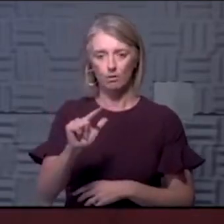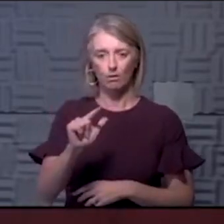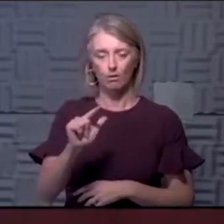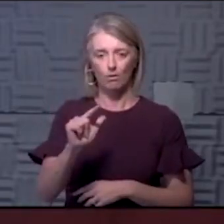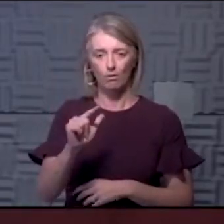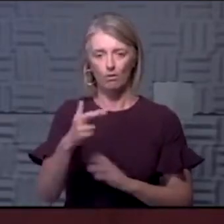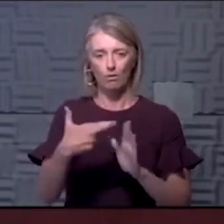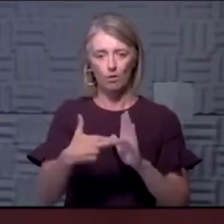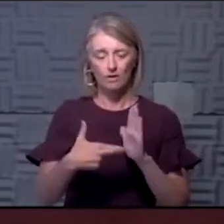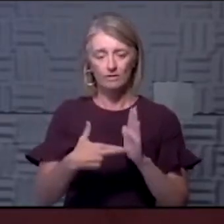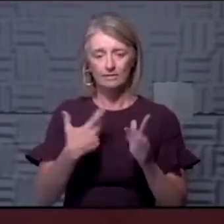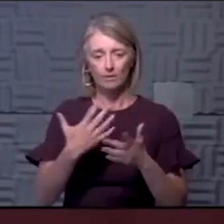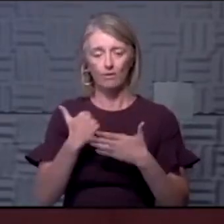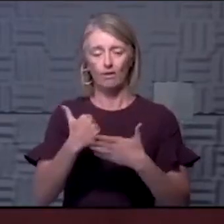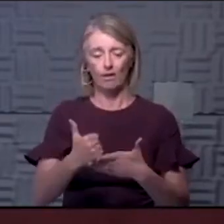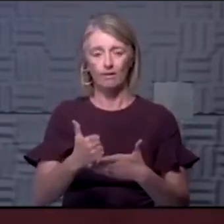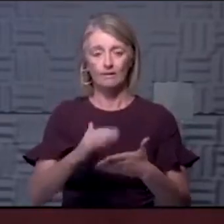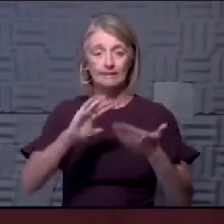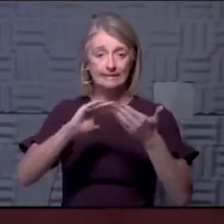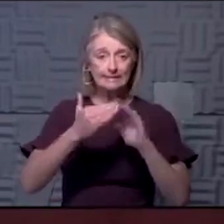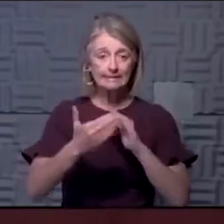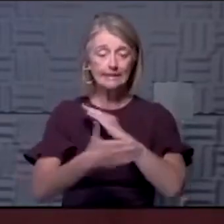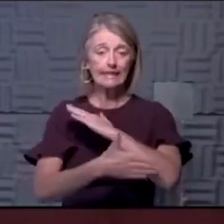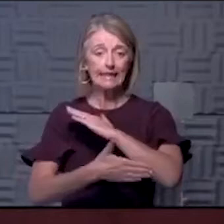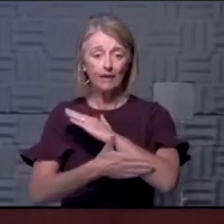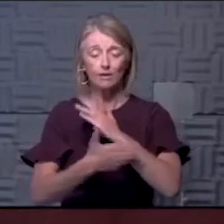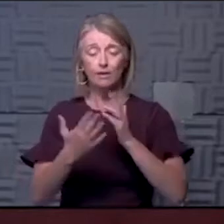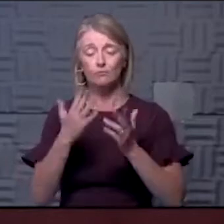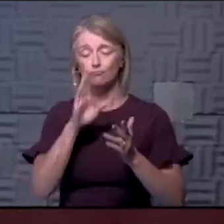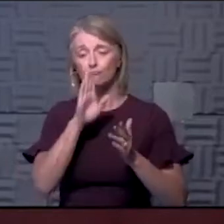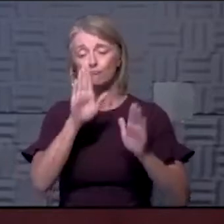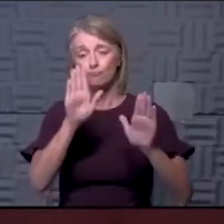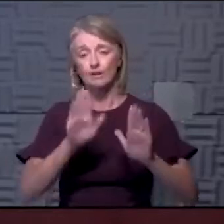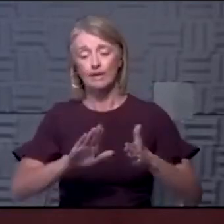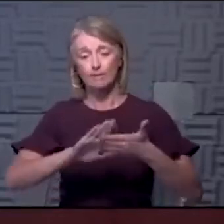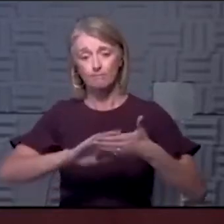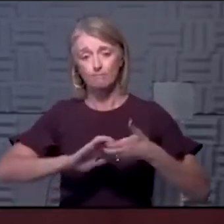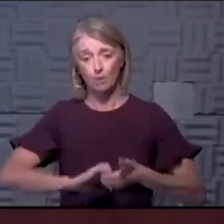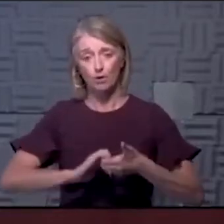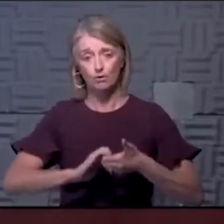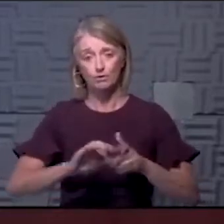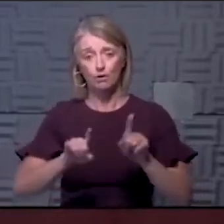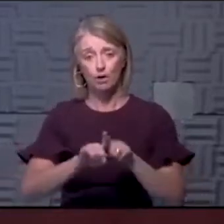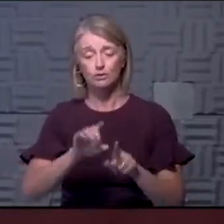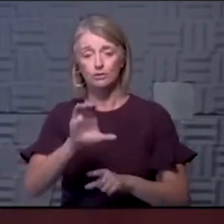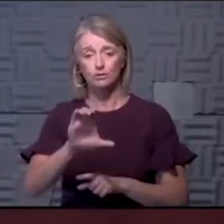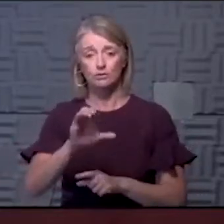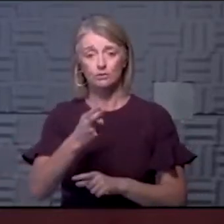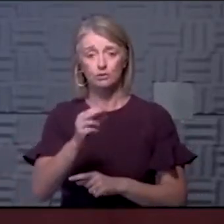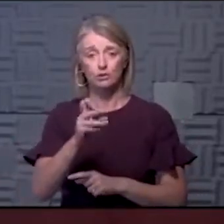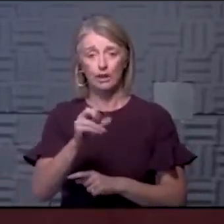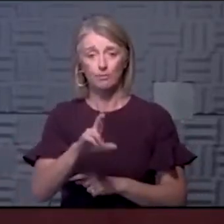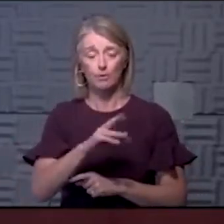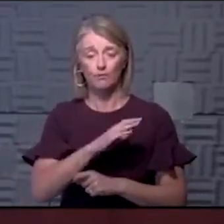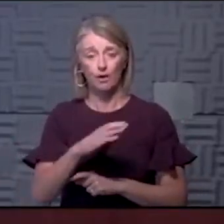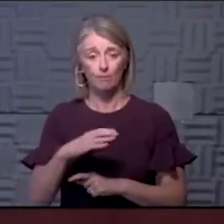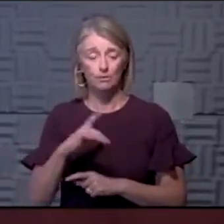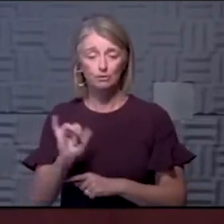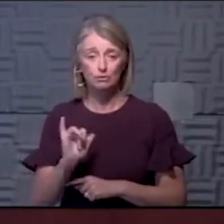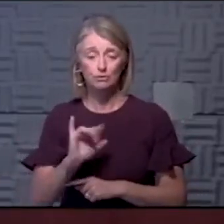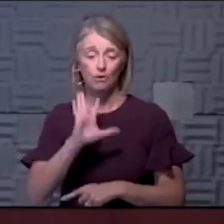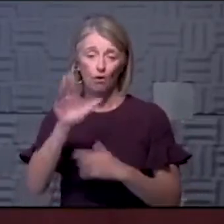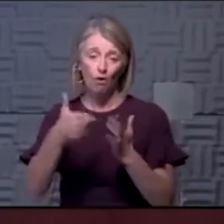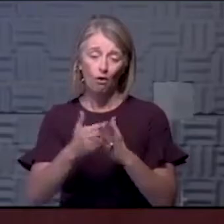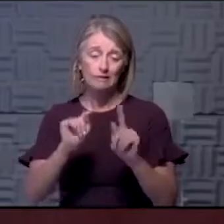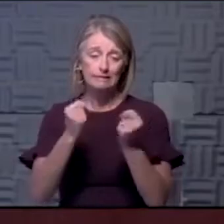So they've been great partners. The city and the county have been great partners through this process, as been the Chamber of Commerce, and we're all in this together. So we're all trying